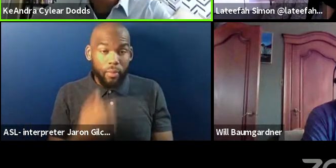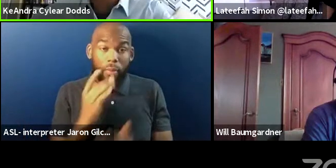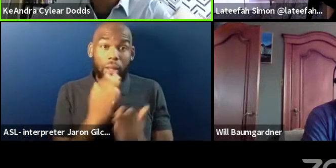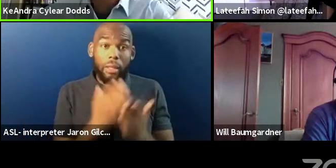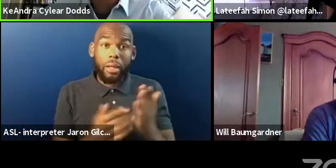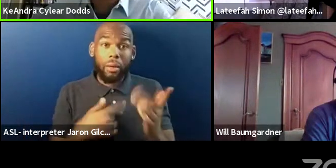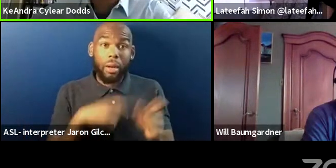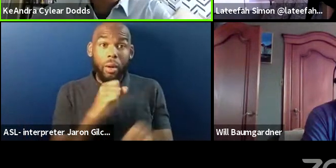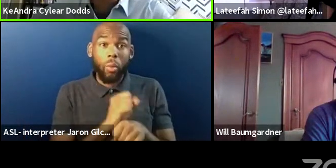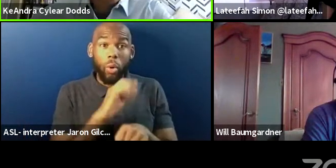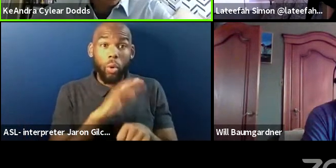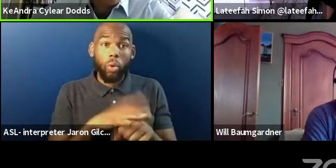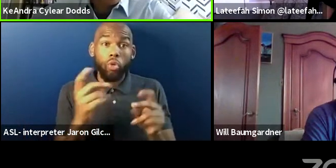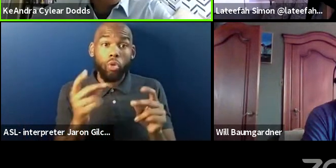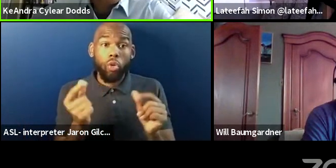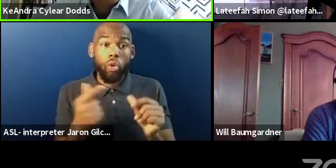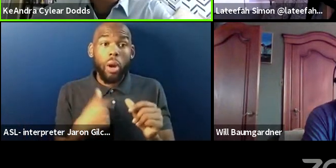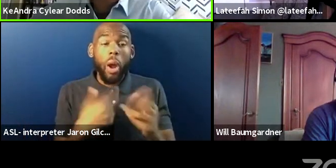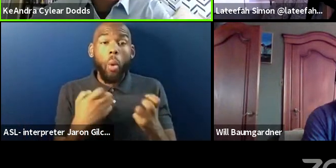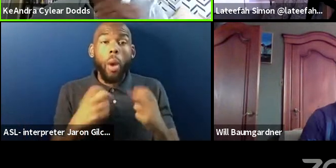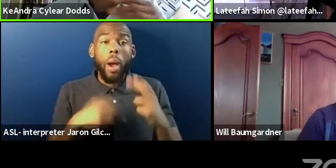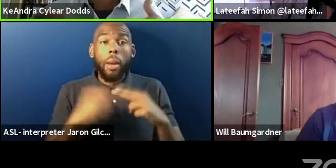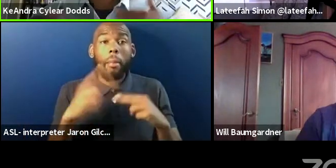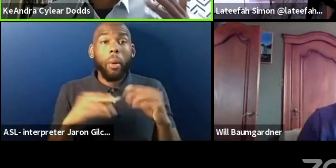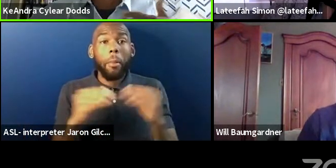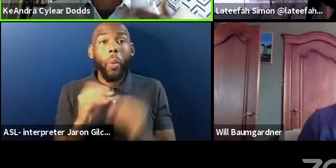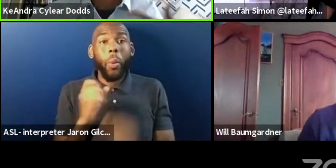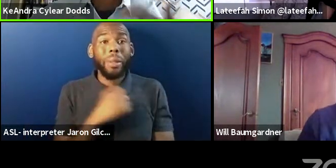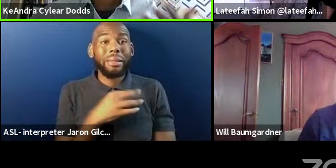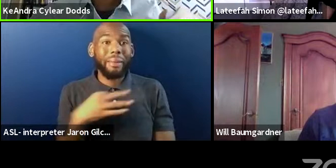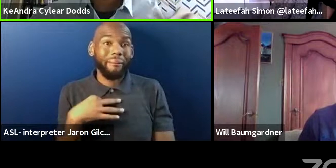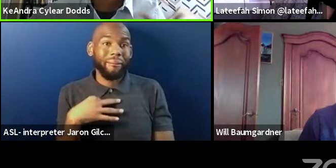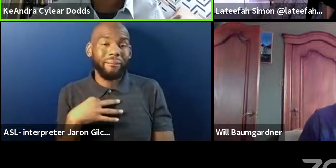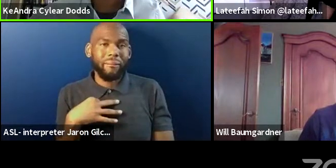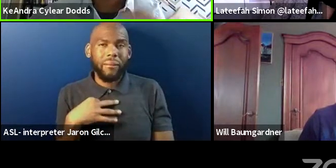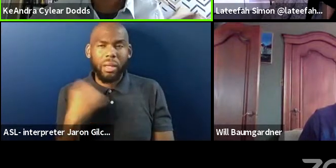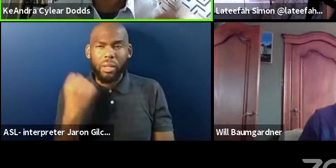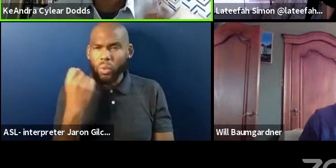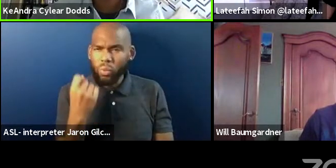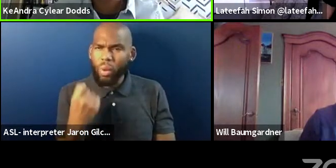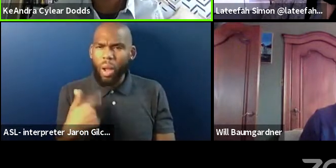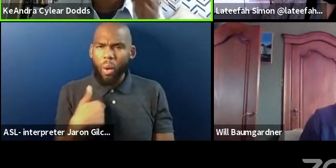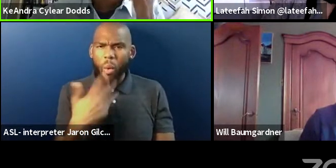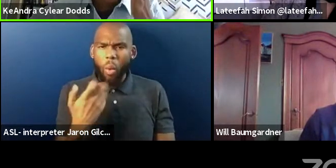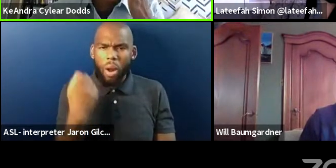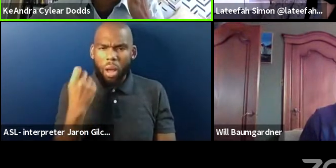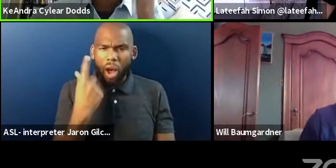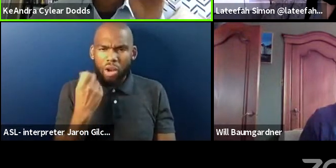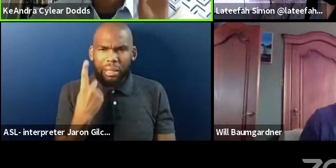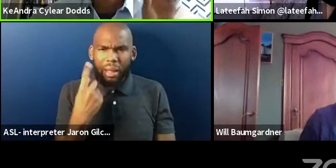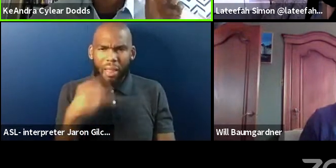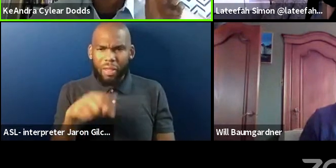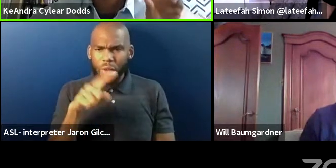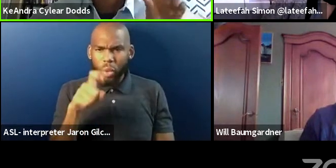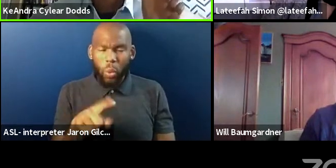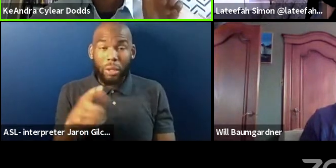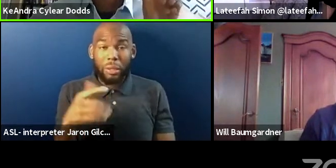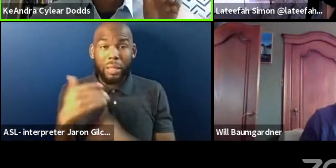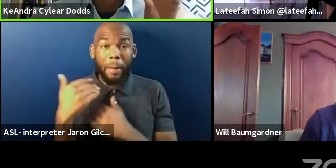right away is really trying to build the staff capacity to understand these questions that we're asking about benefit and burden, and also